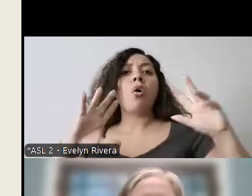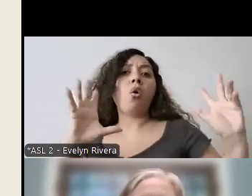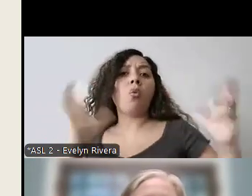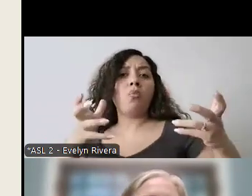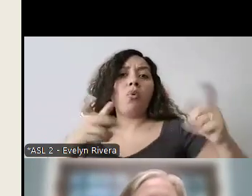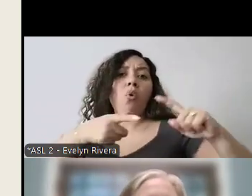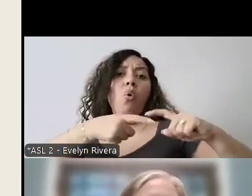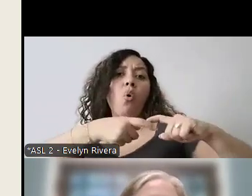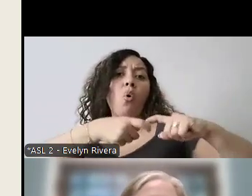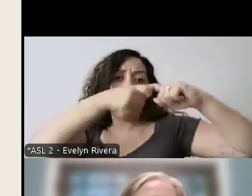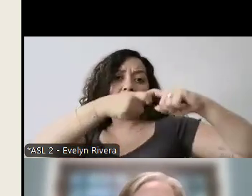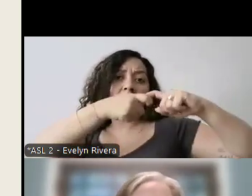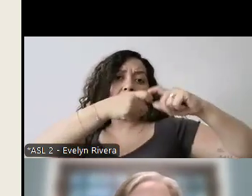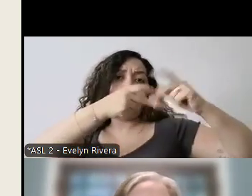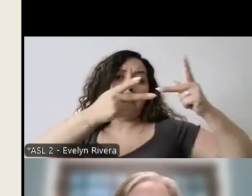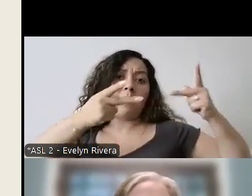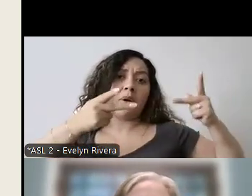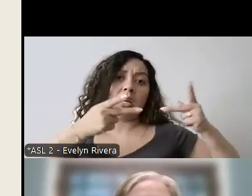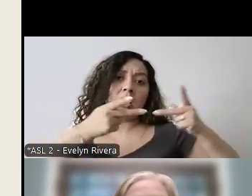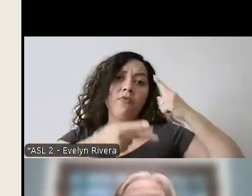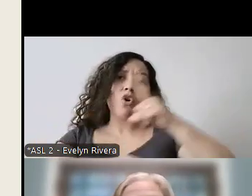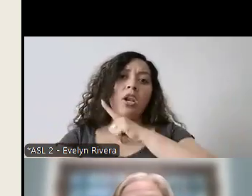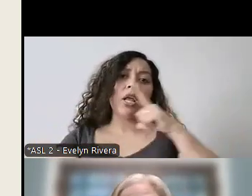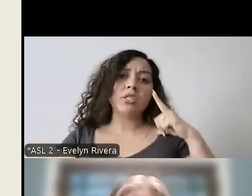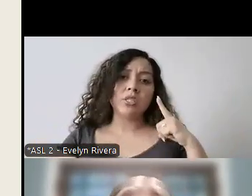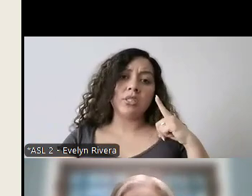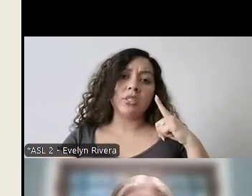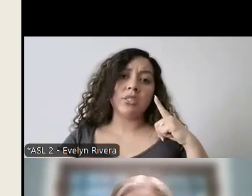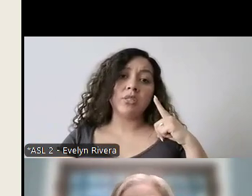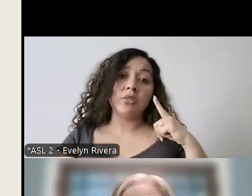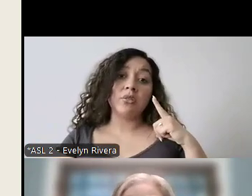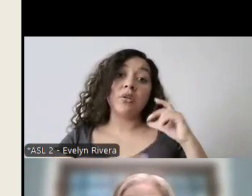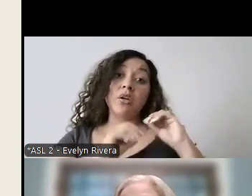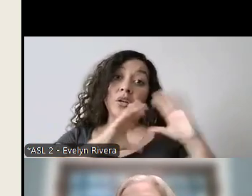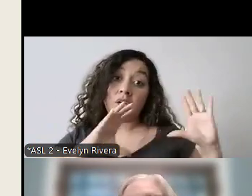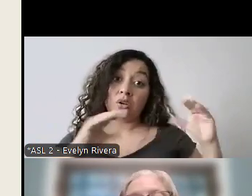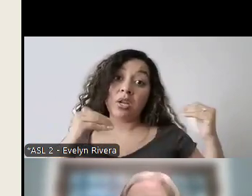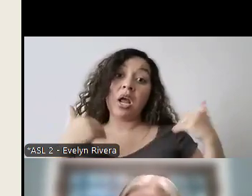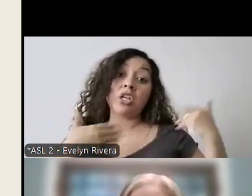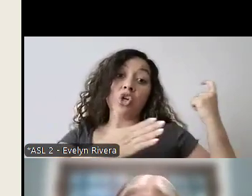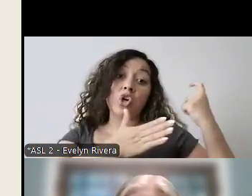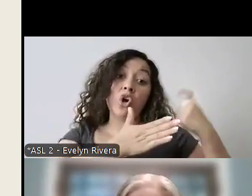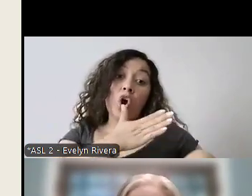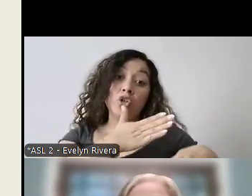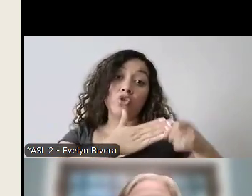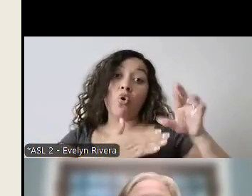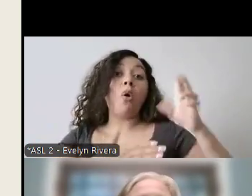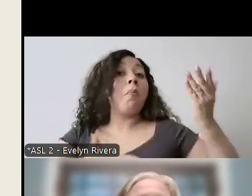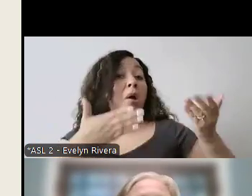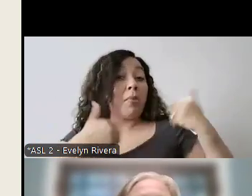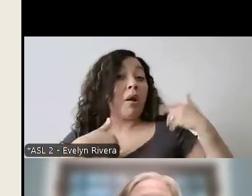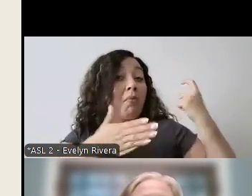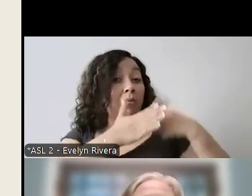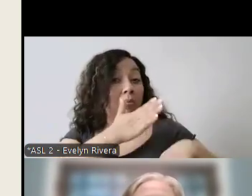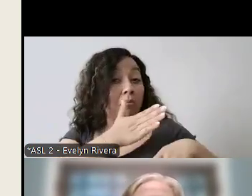pen for legislation that either clearly has a cost or maybe has a cost.